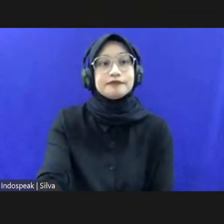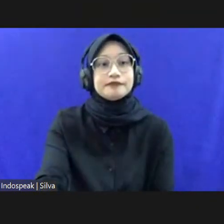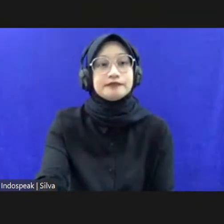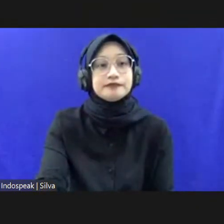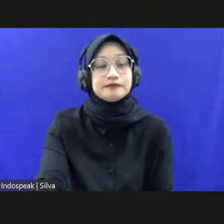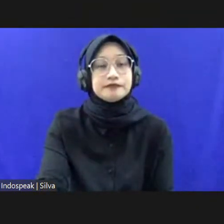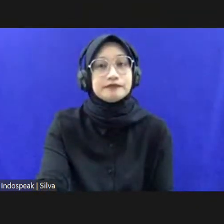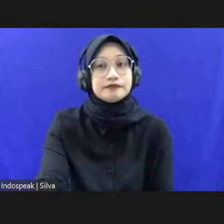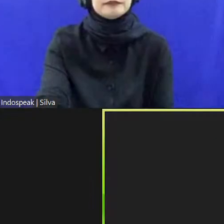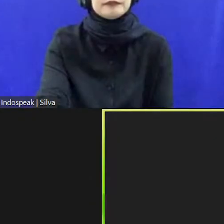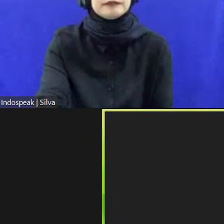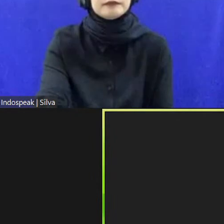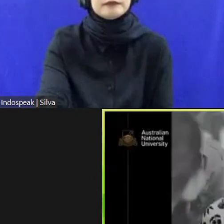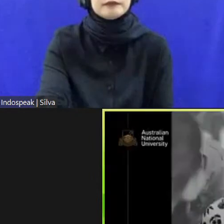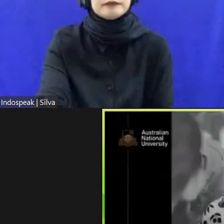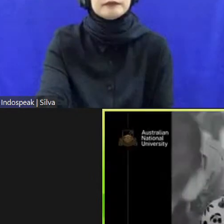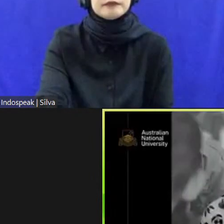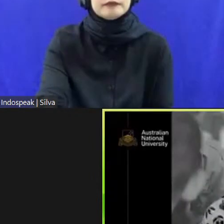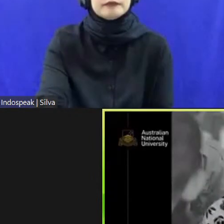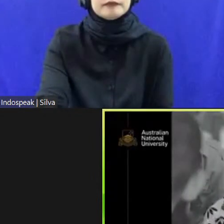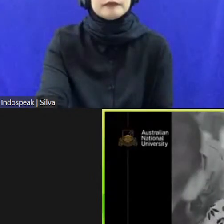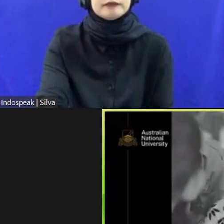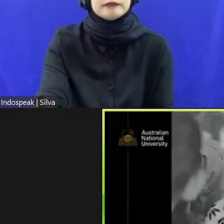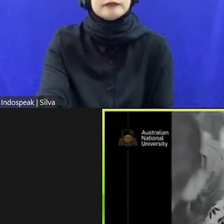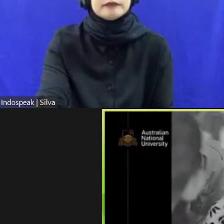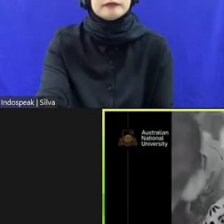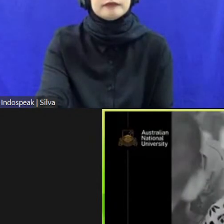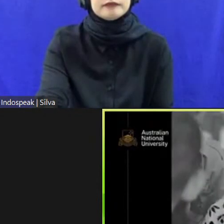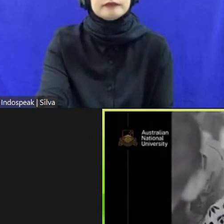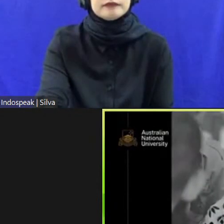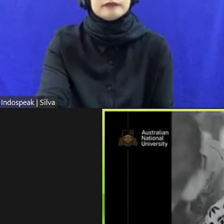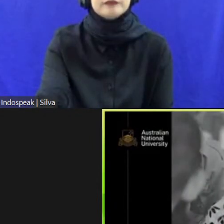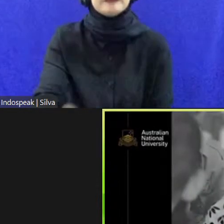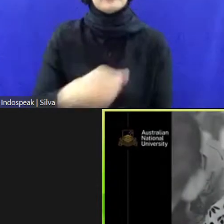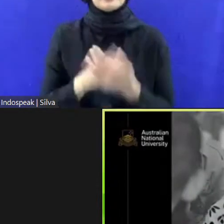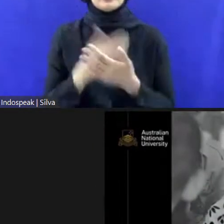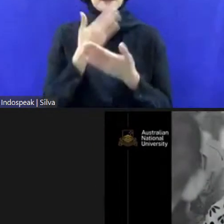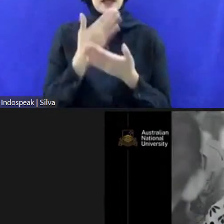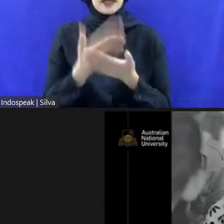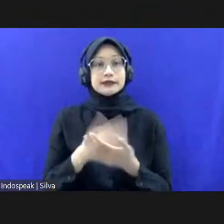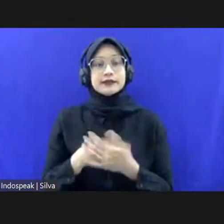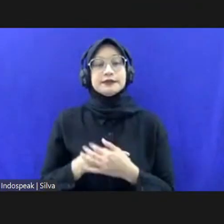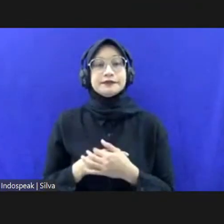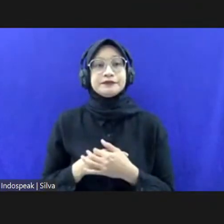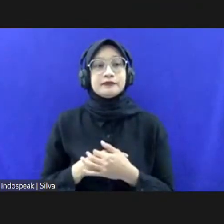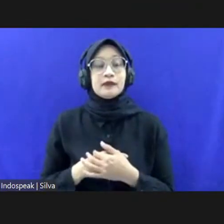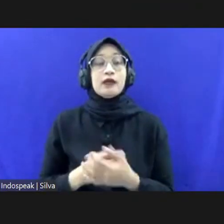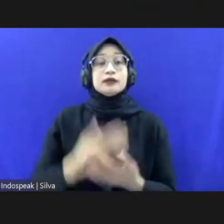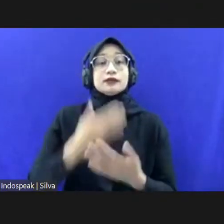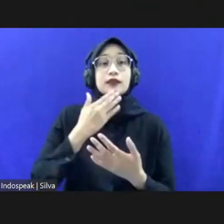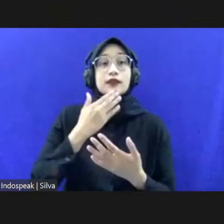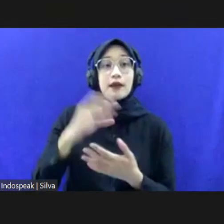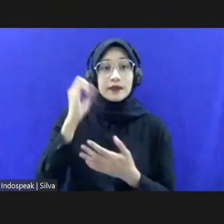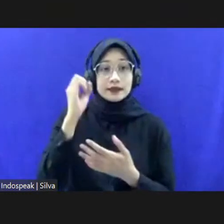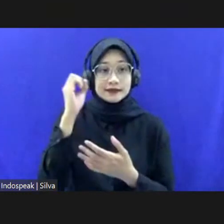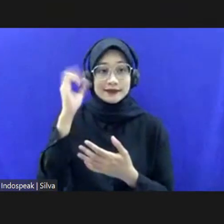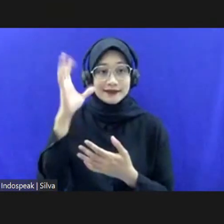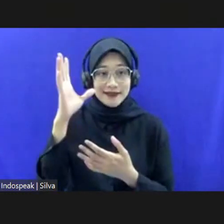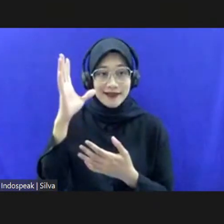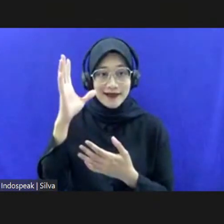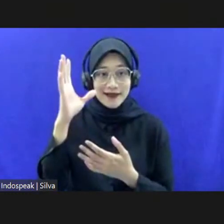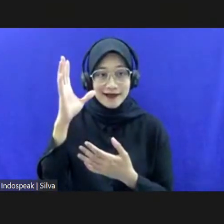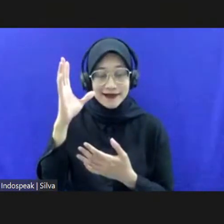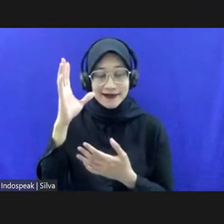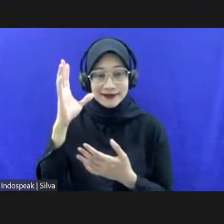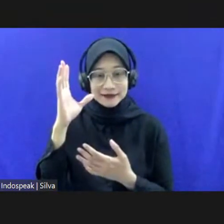Thank you, Kristen. And good afternoon, everyone in the other side of the globe. It